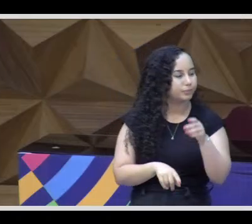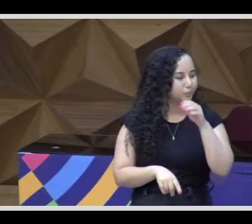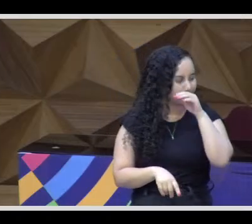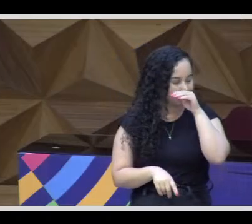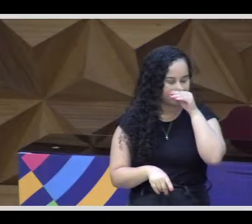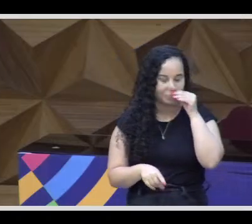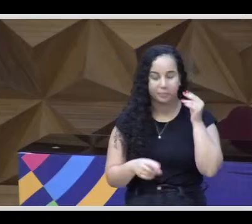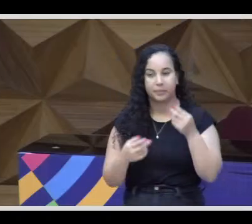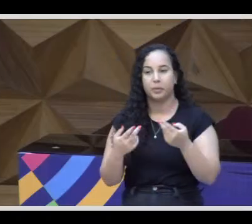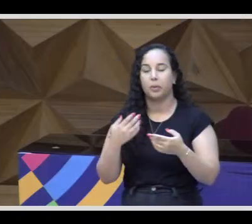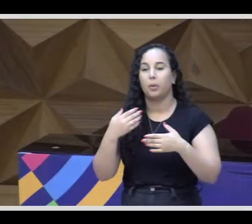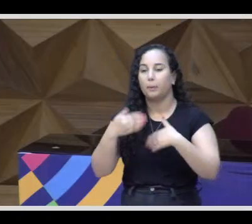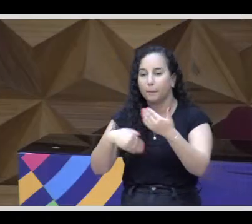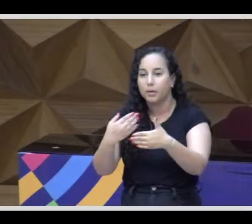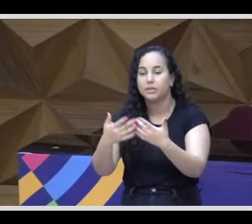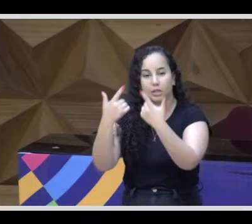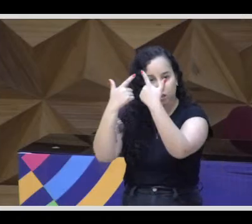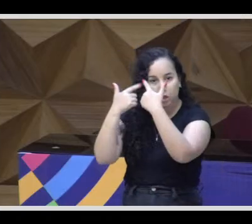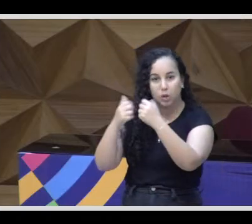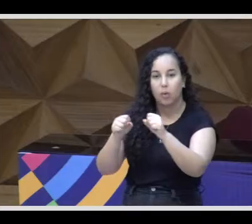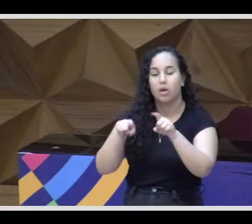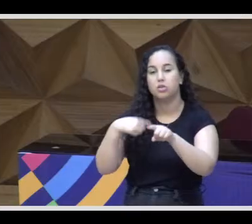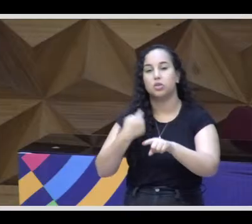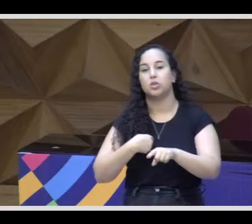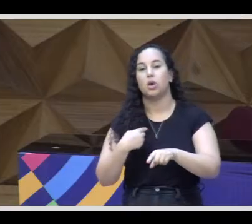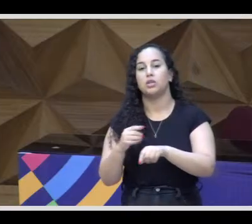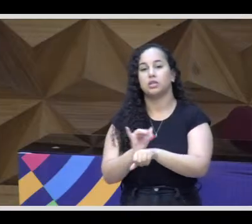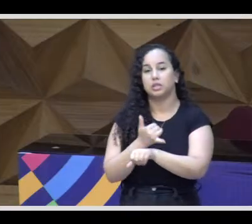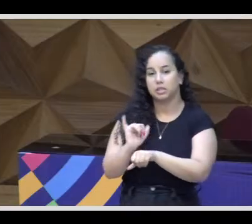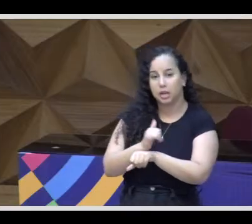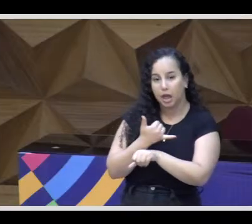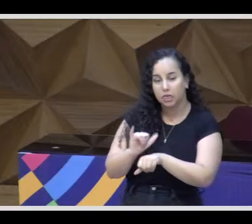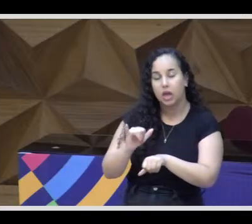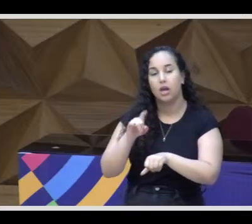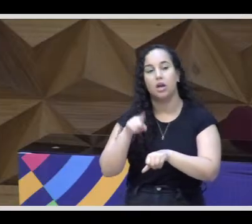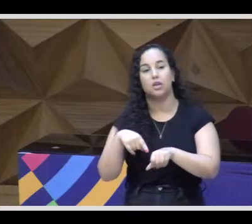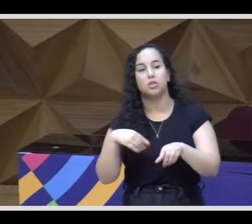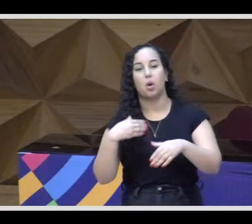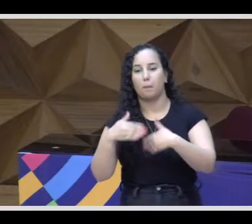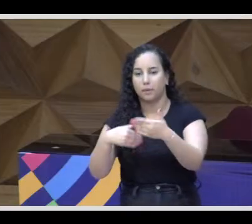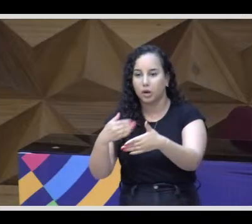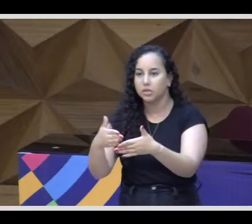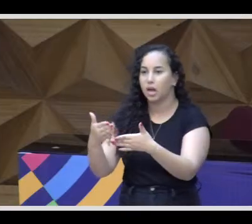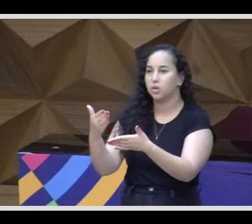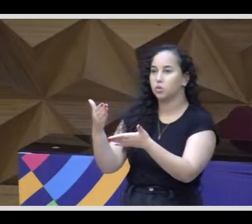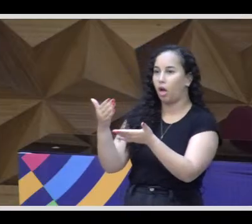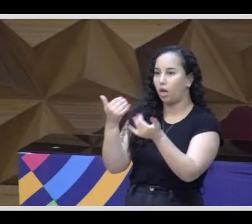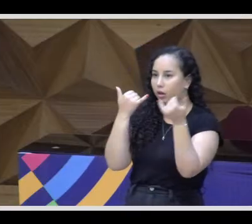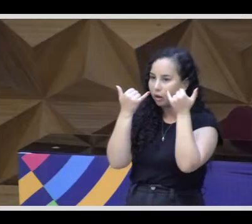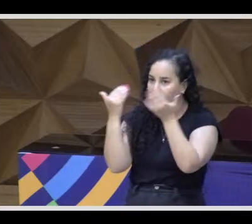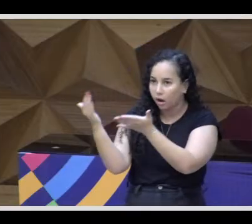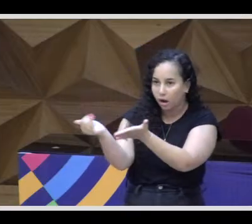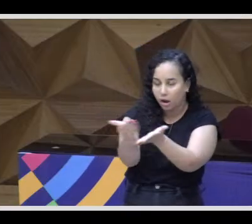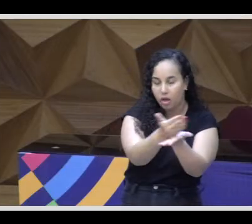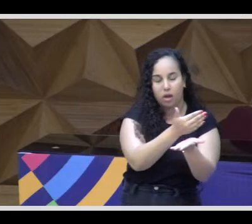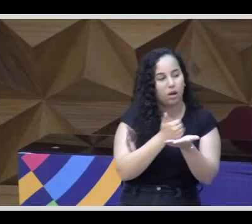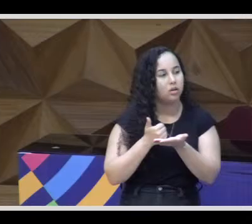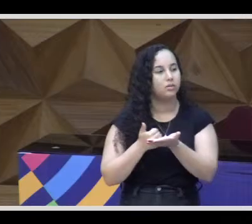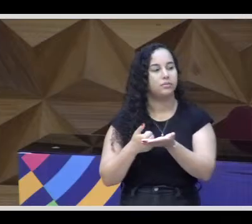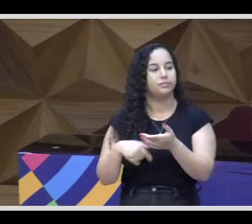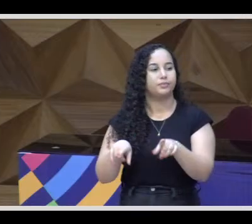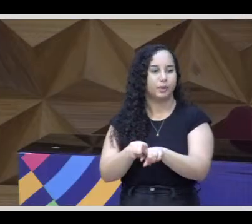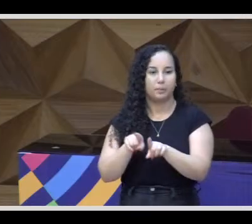natural language processing tools, statistical modeling, data processing, some, of